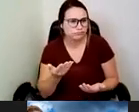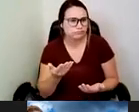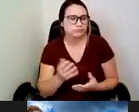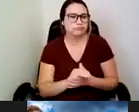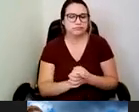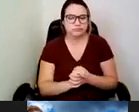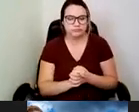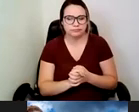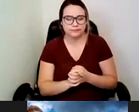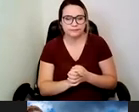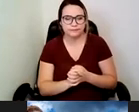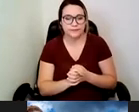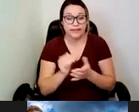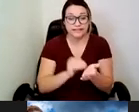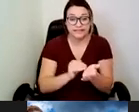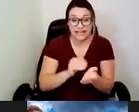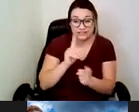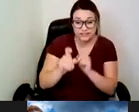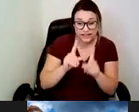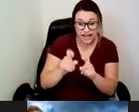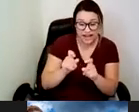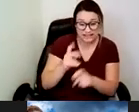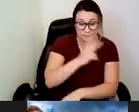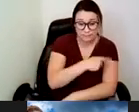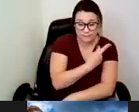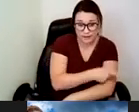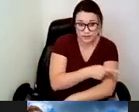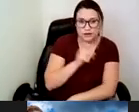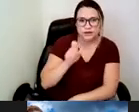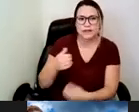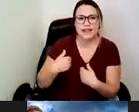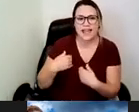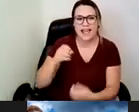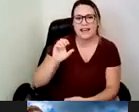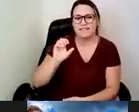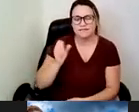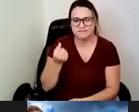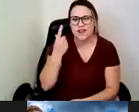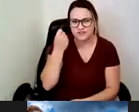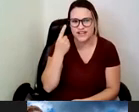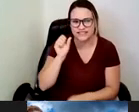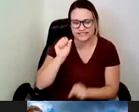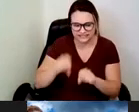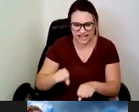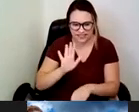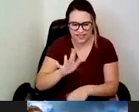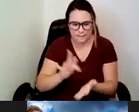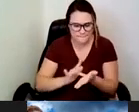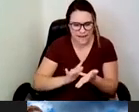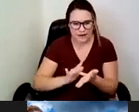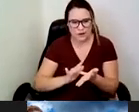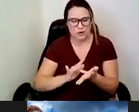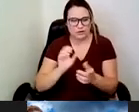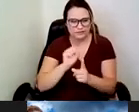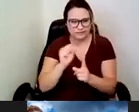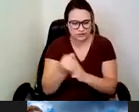for a doctor to ask these questions to the patient, they'd have to have the capacity to understand their medical condition. I may be going to the